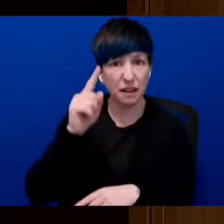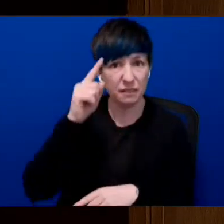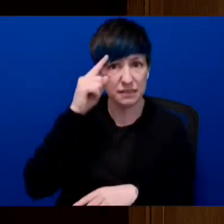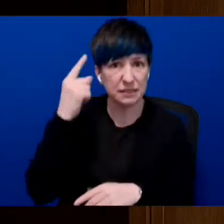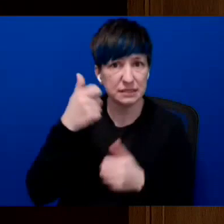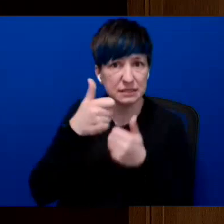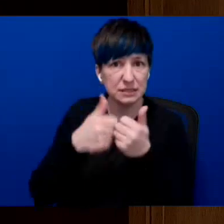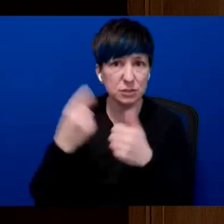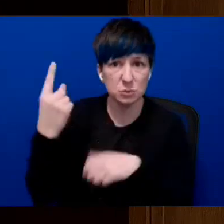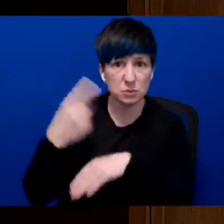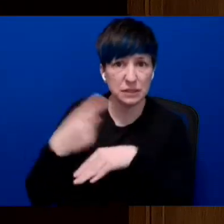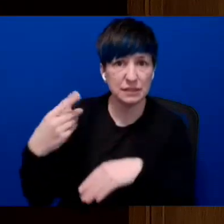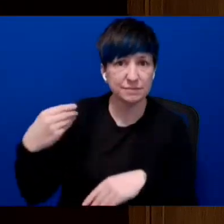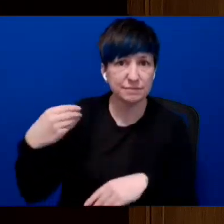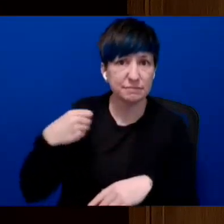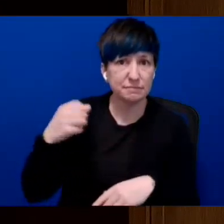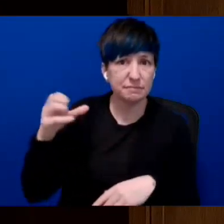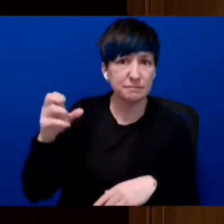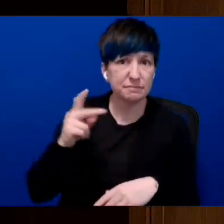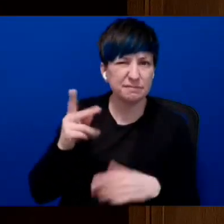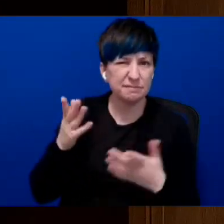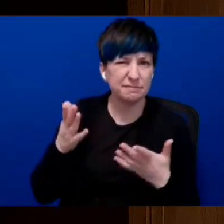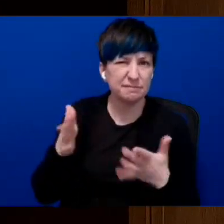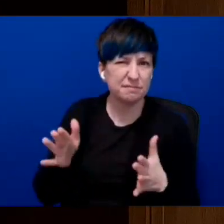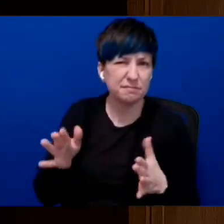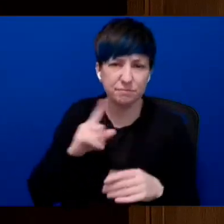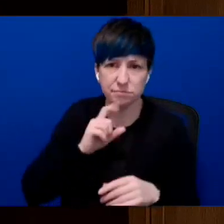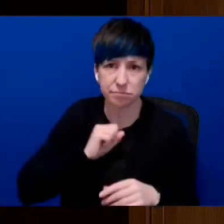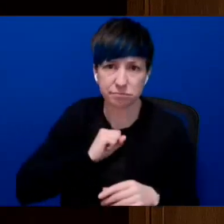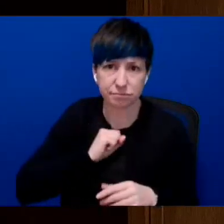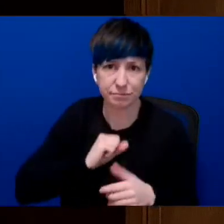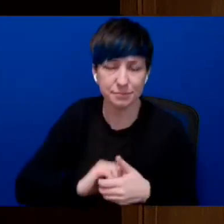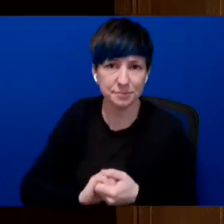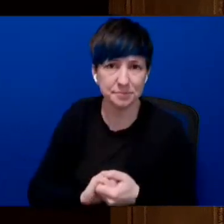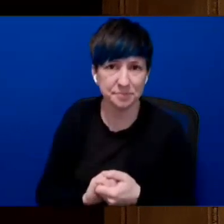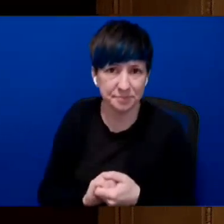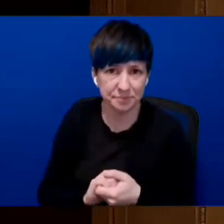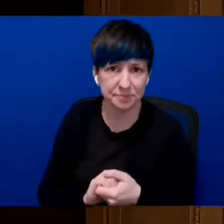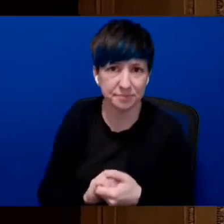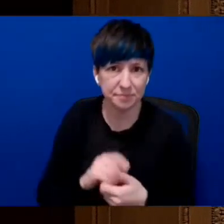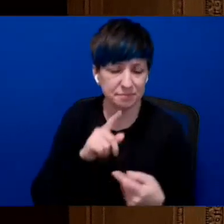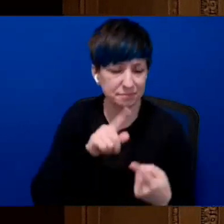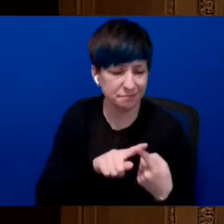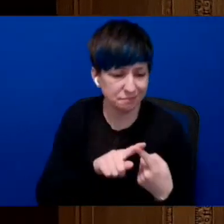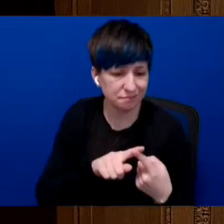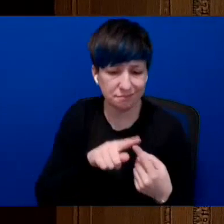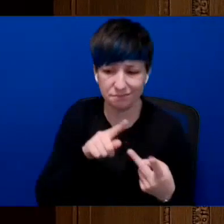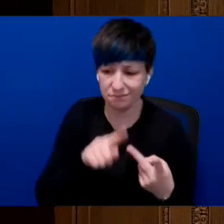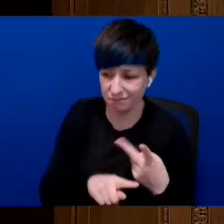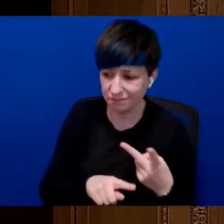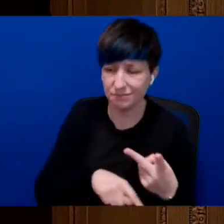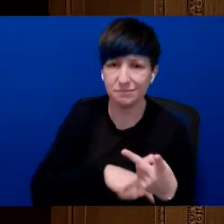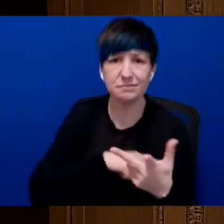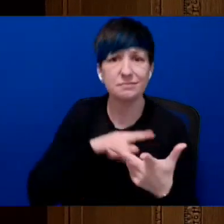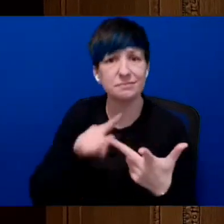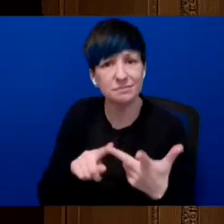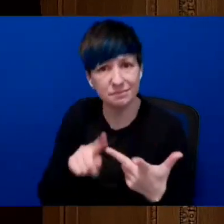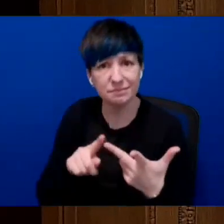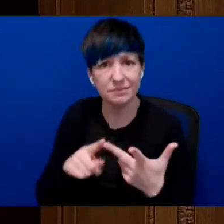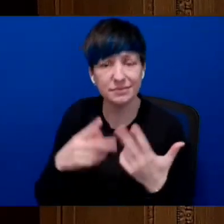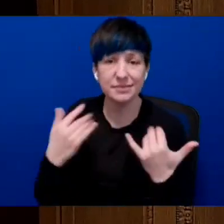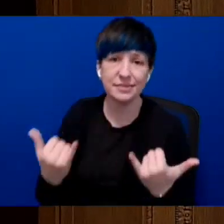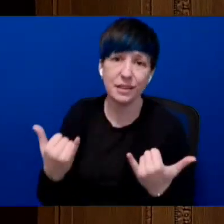But if that isn't bad enough, Mr. Speaker, we now know that in a classic